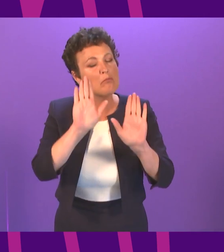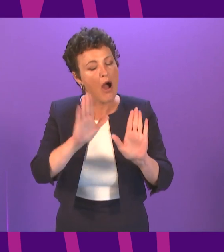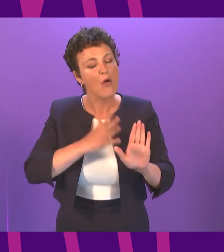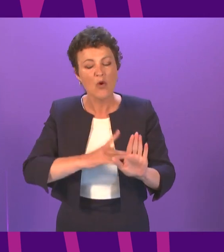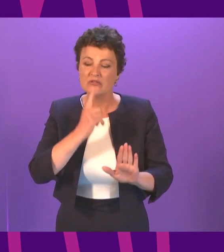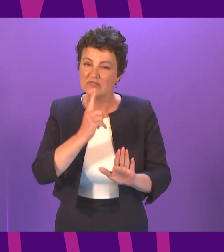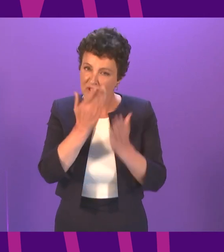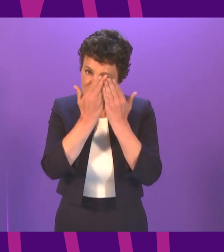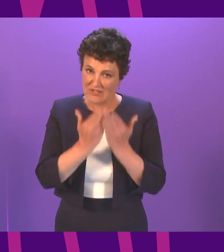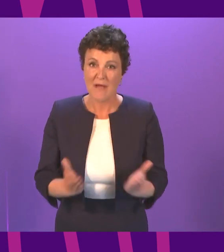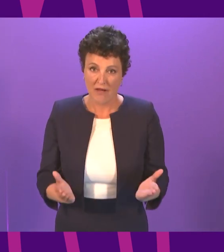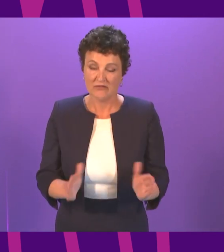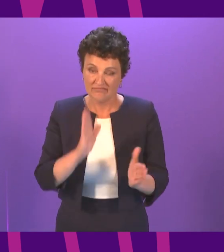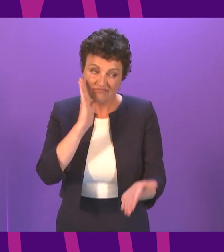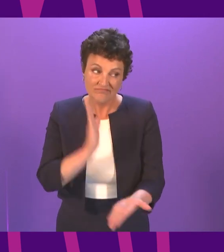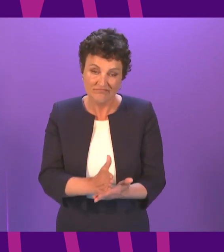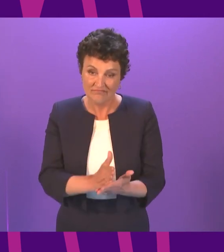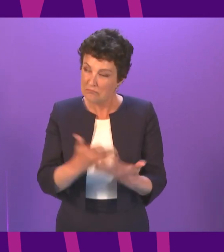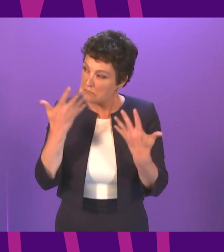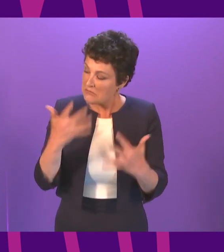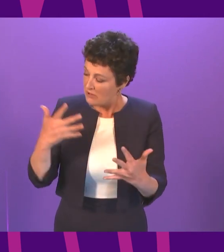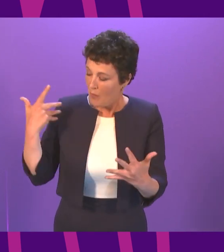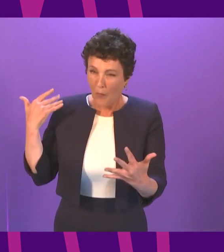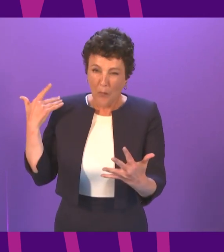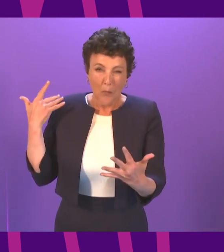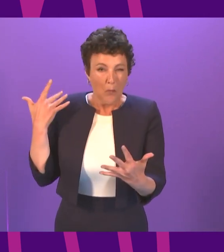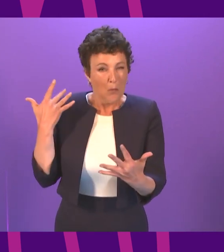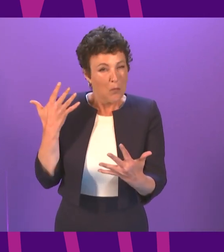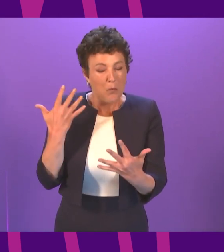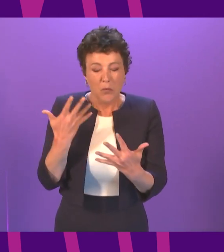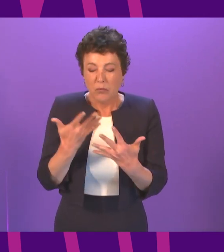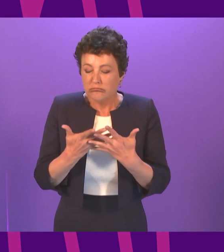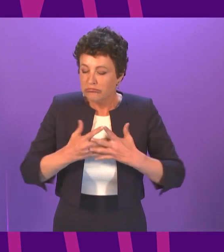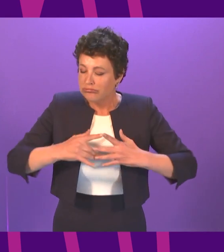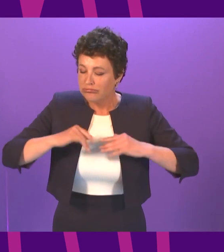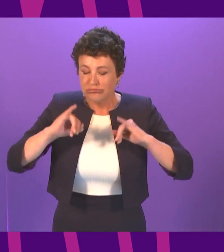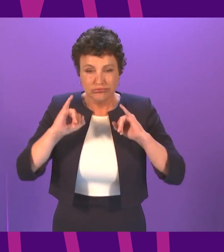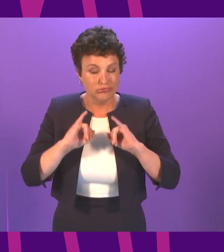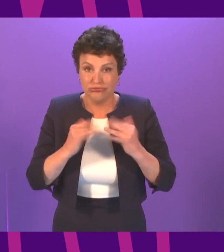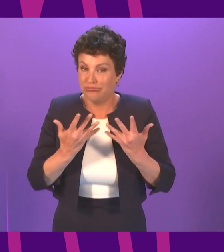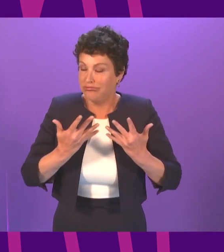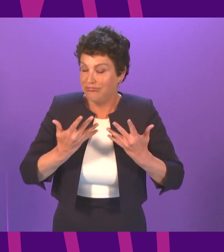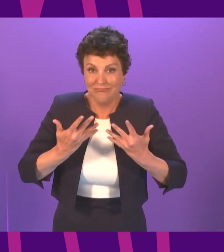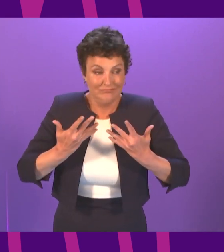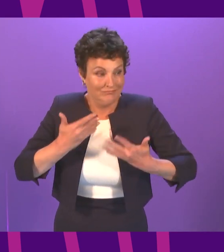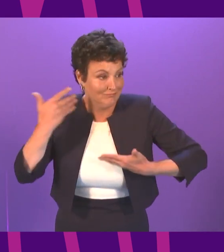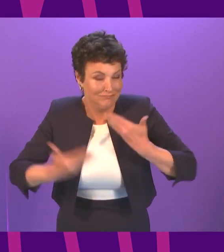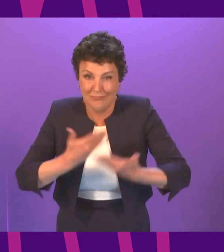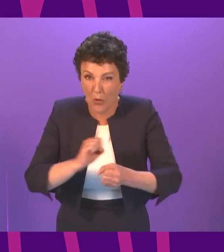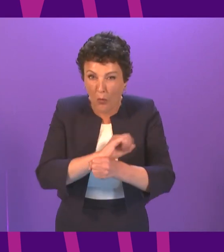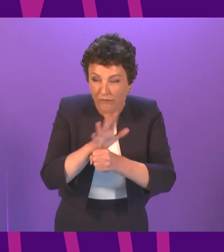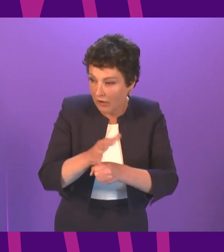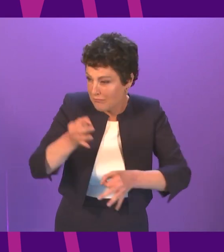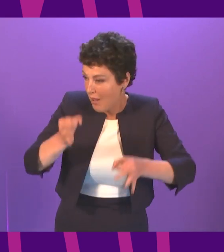respect. It has been an extraordinary time with extraordinary pressures, both COVID and political. I